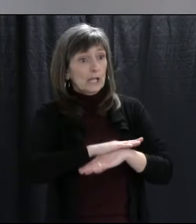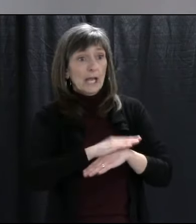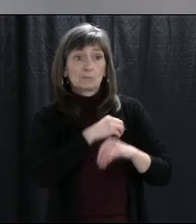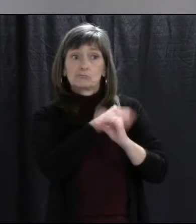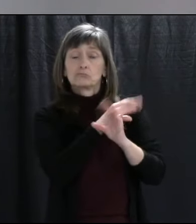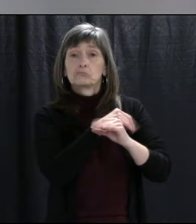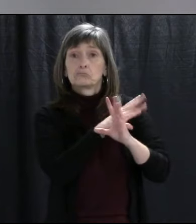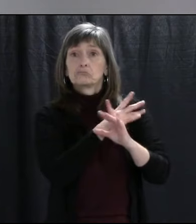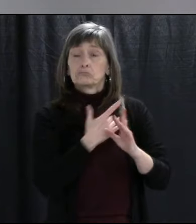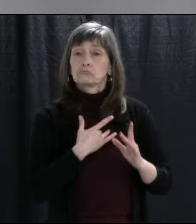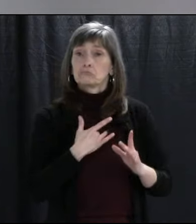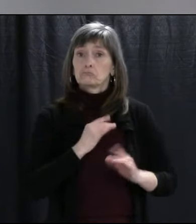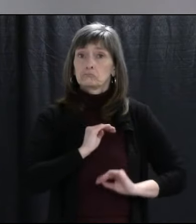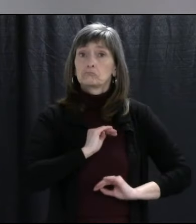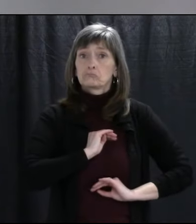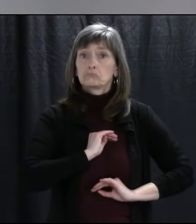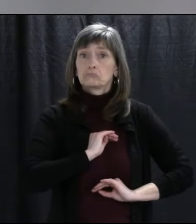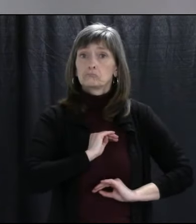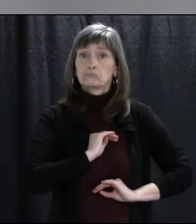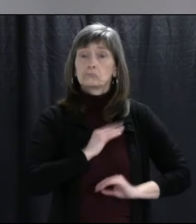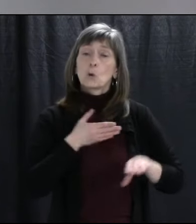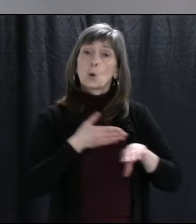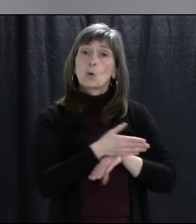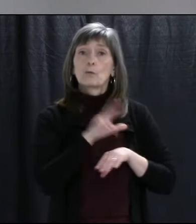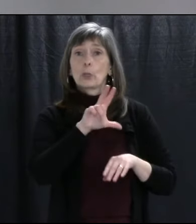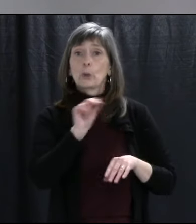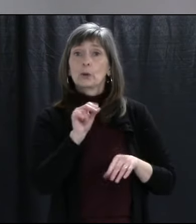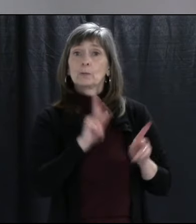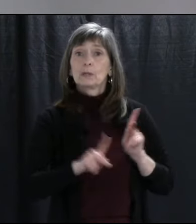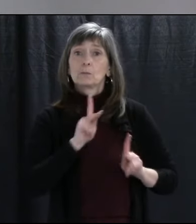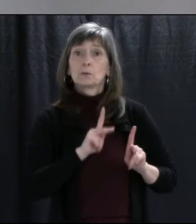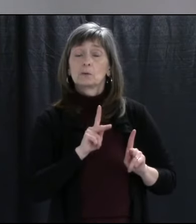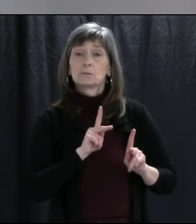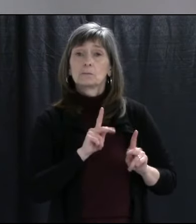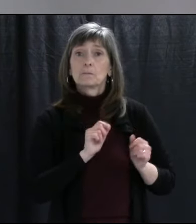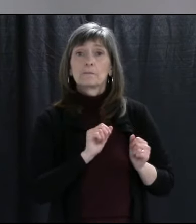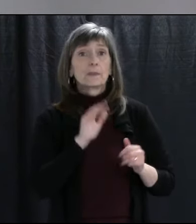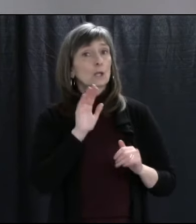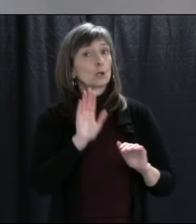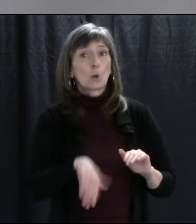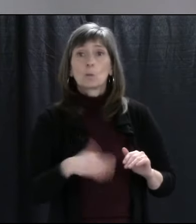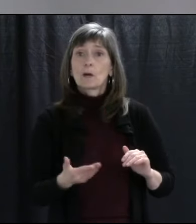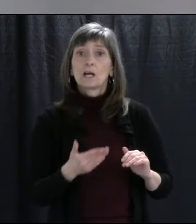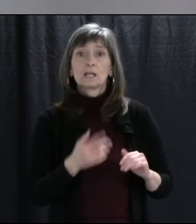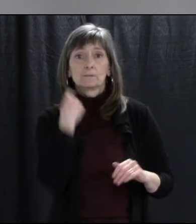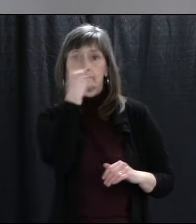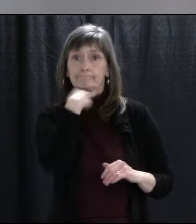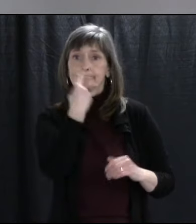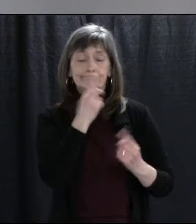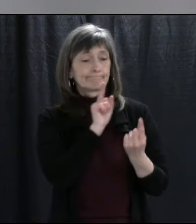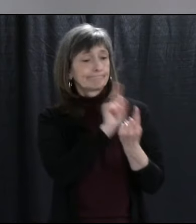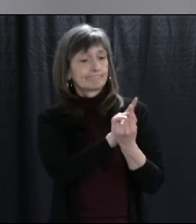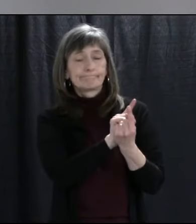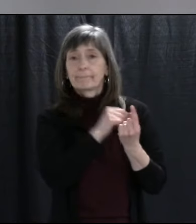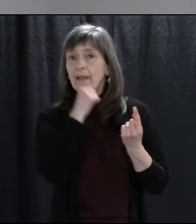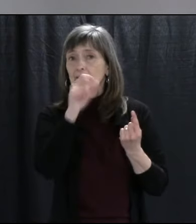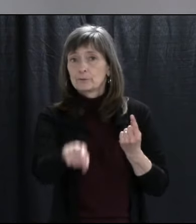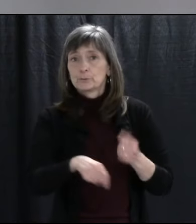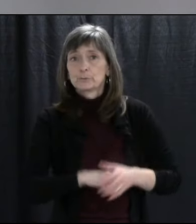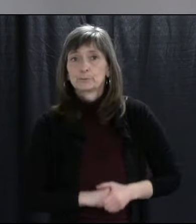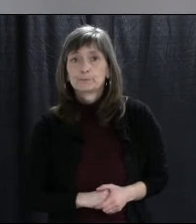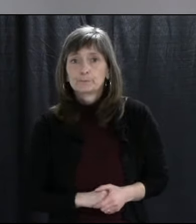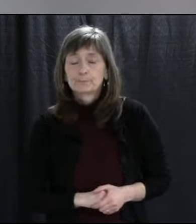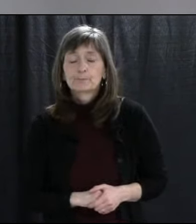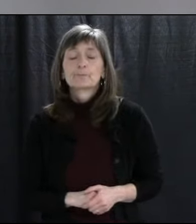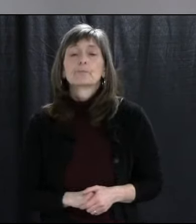perfectly satisfactory way of seeing over 30 patients in the course of a day without anyone meeting face-to-face with anybody else.